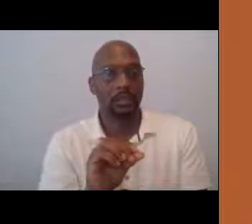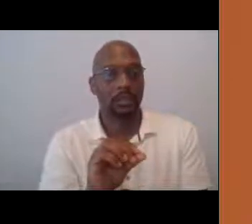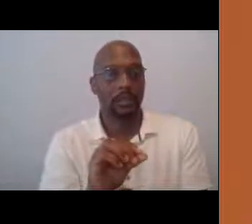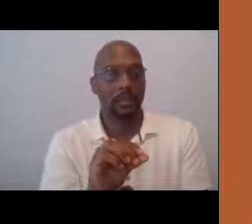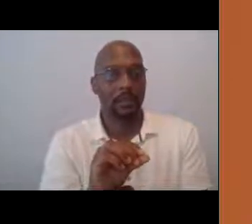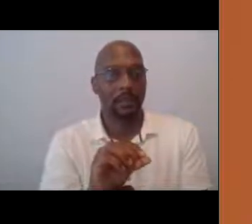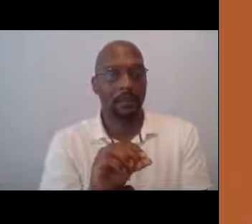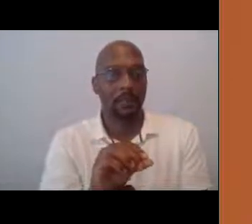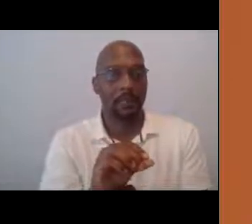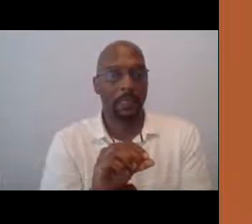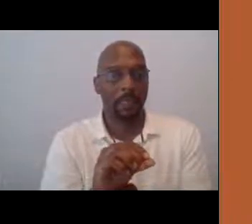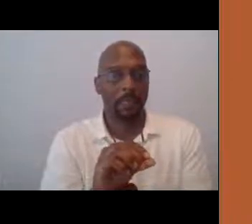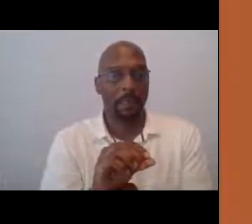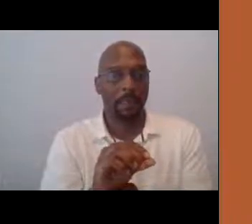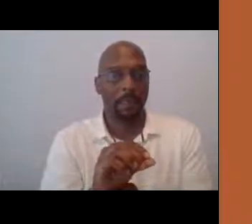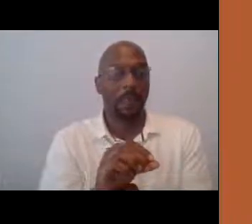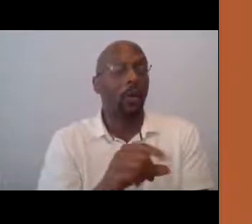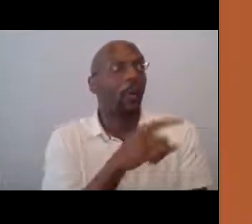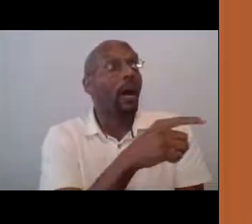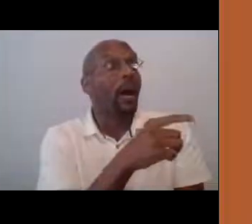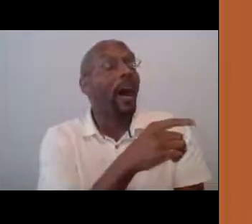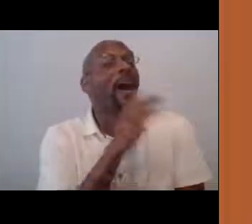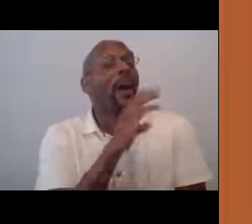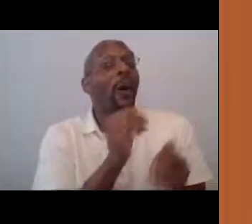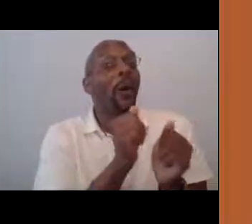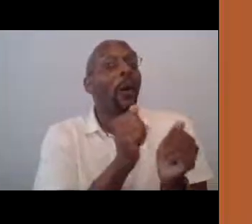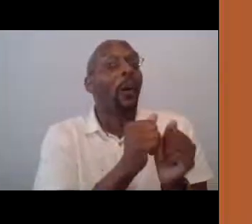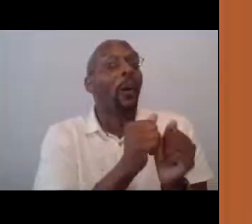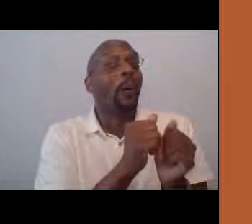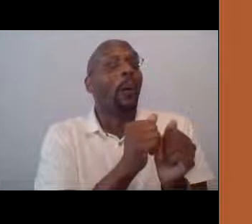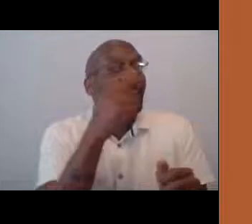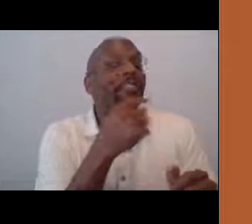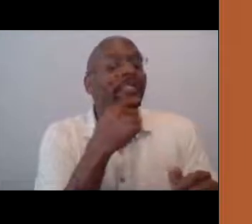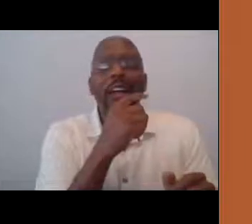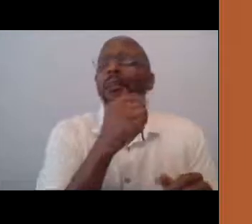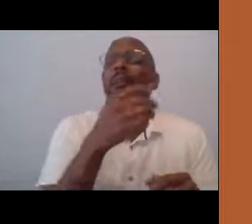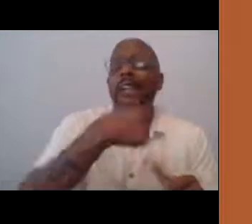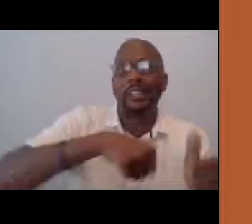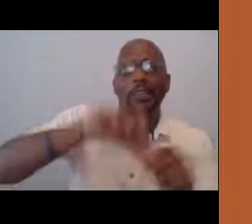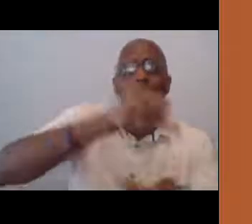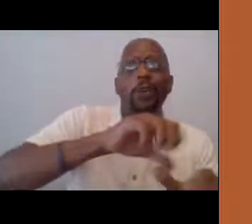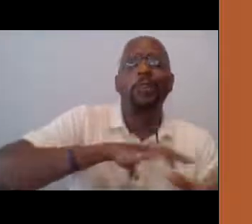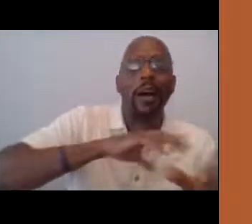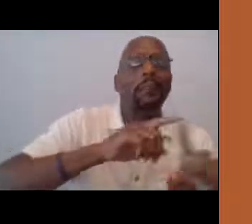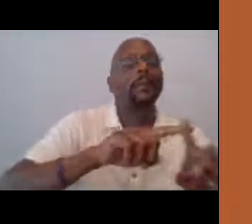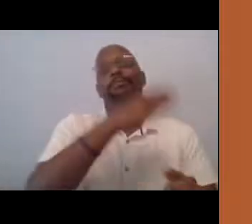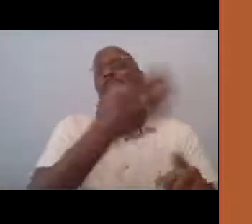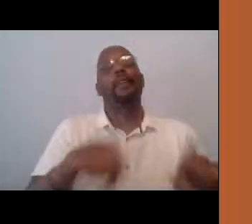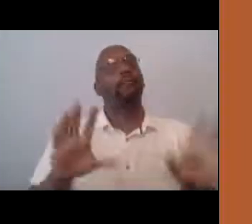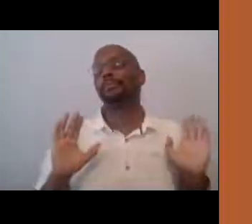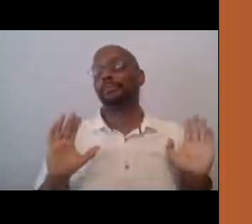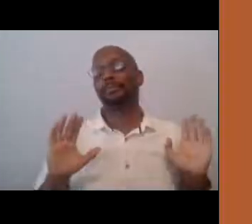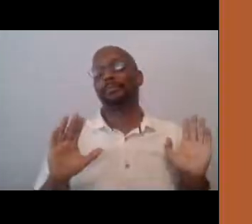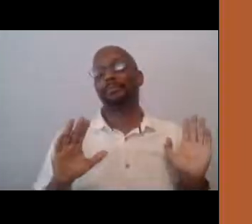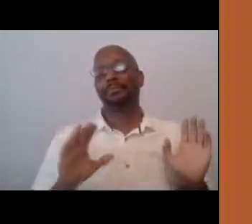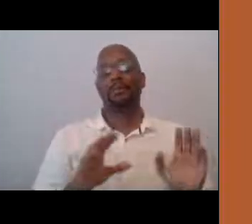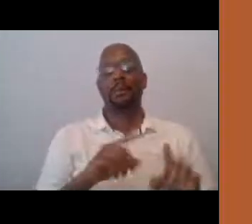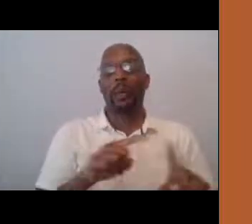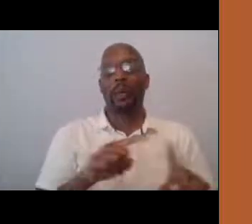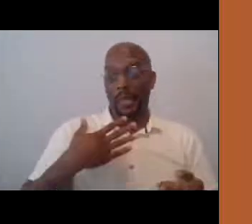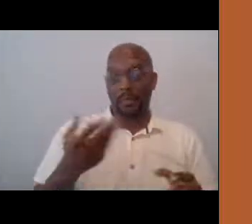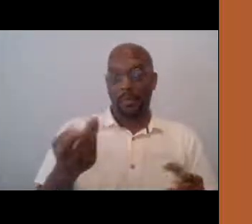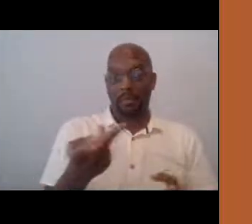I got in touch with you. I'm like, I'm coming up to Santa Barbara. We can hang out. And so that never happened because of COVID. But I'm so glad that we're here